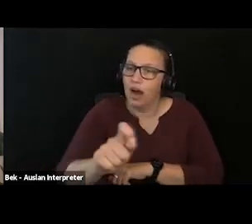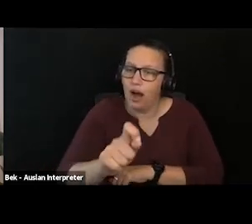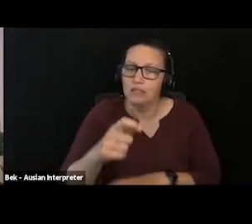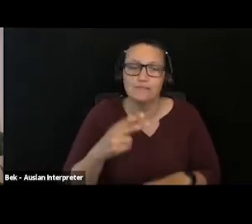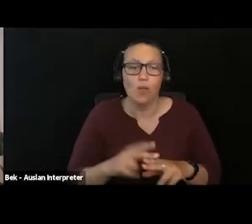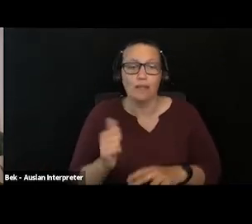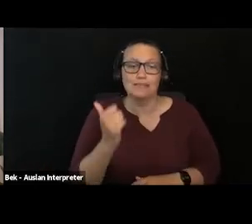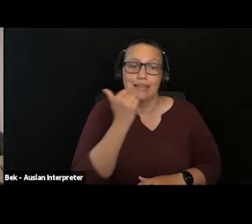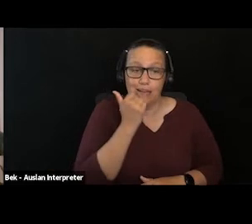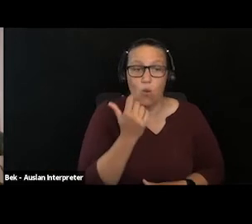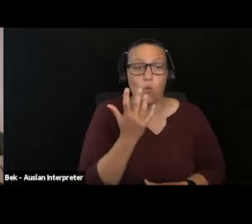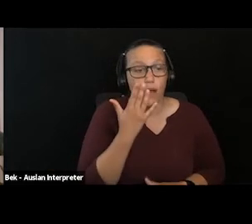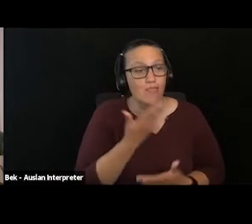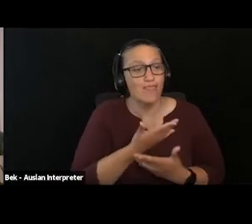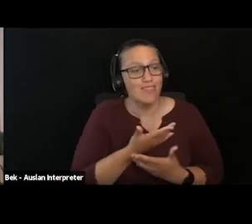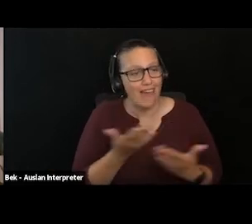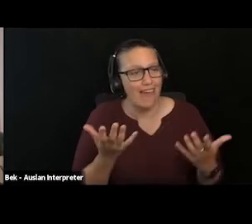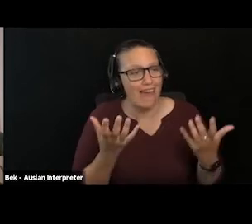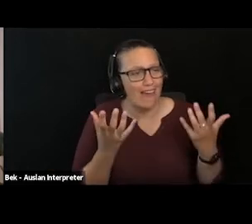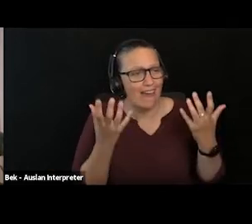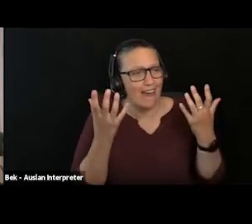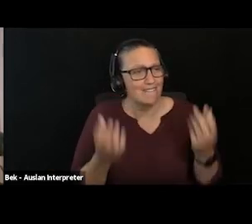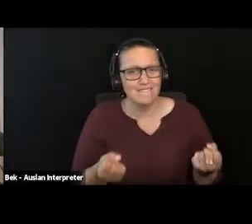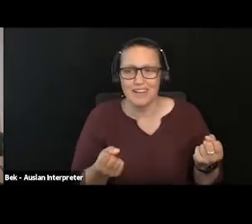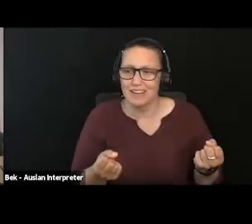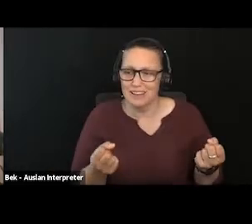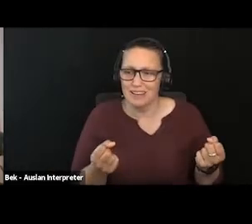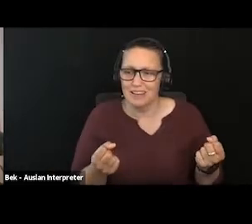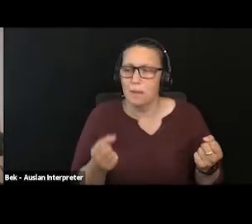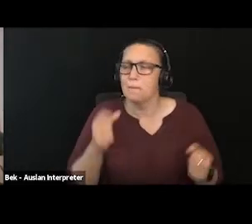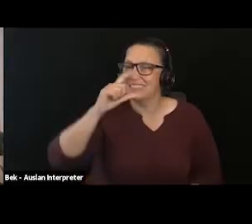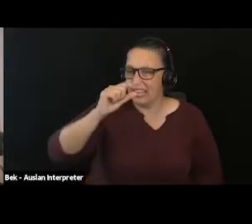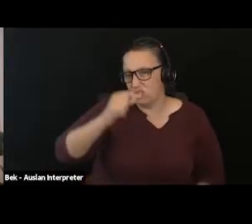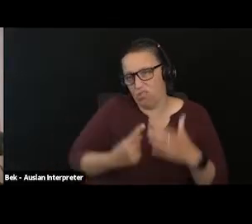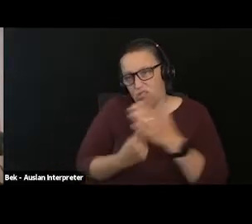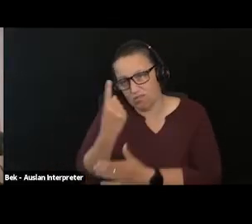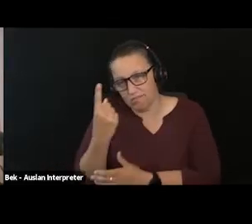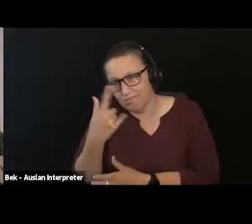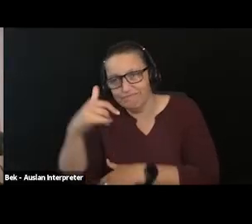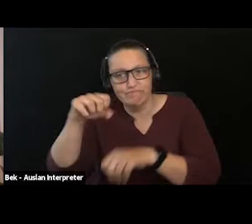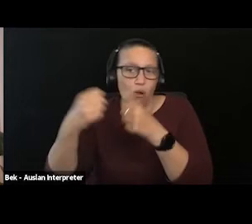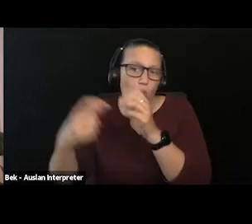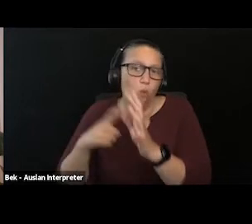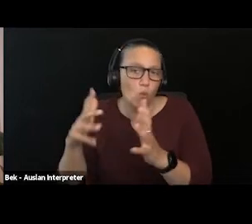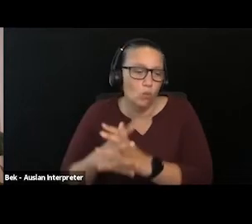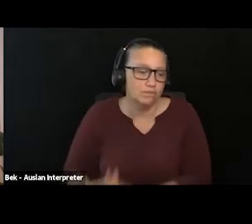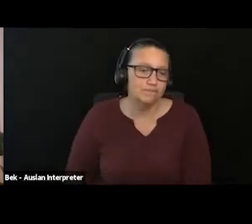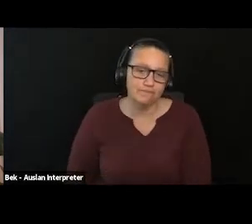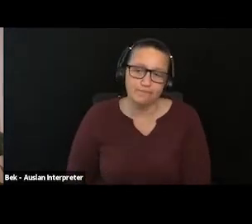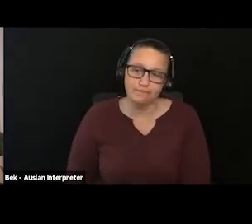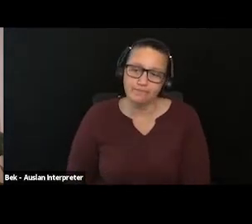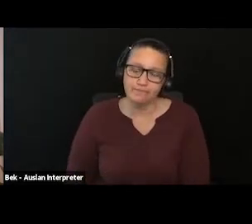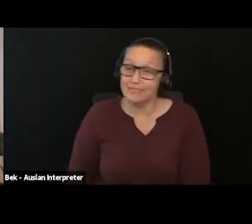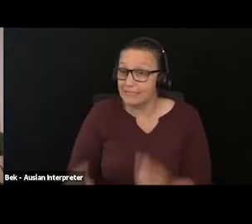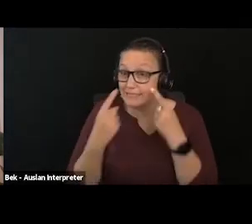date at which the potential offence occurred. What you can see